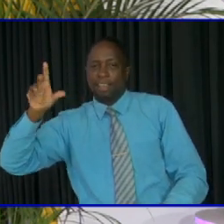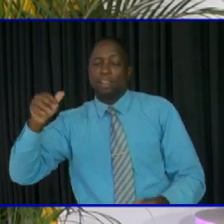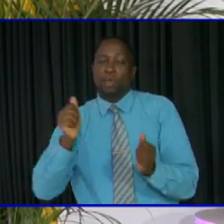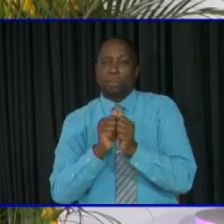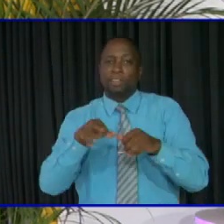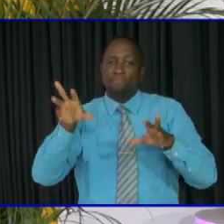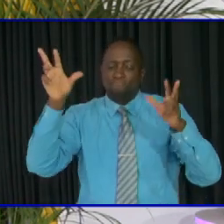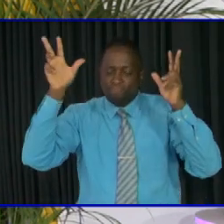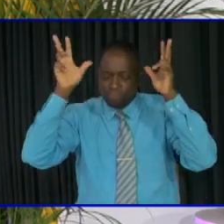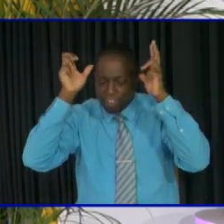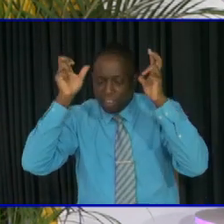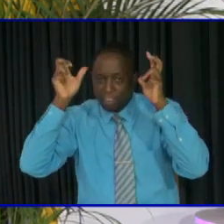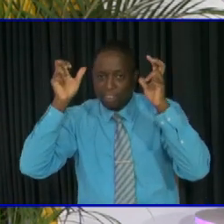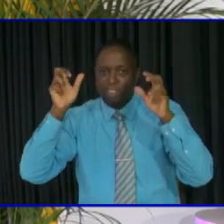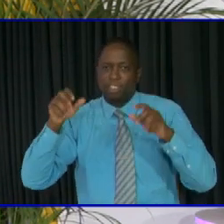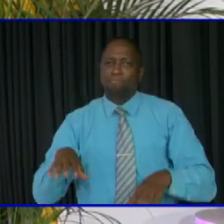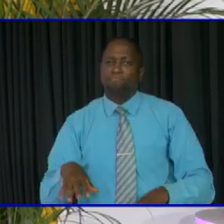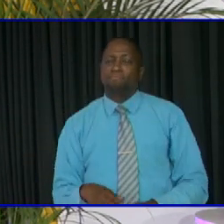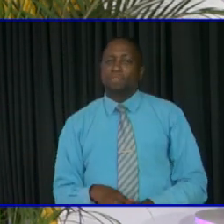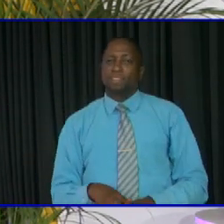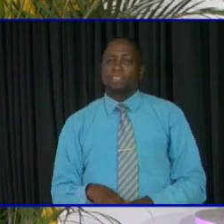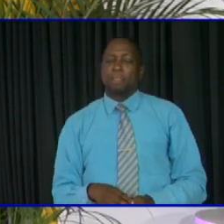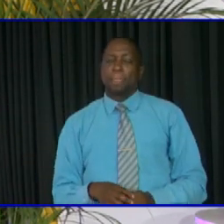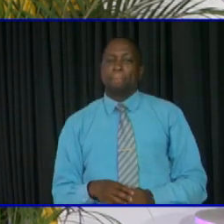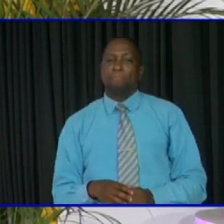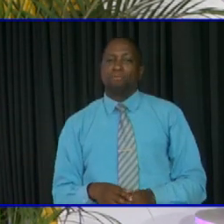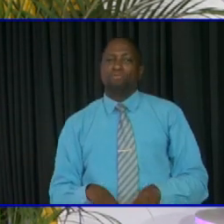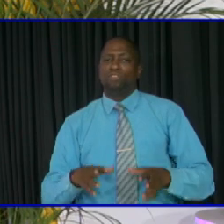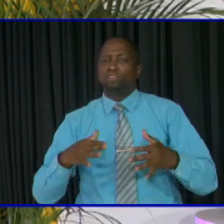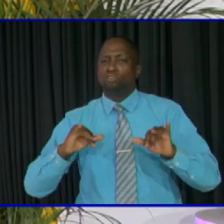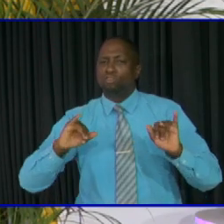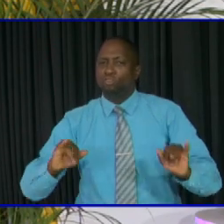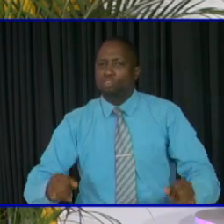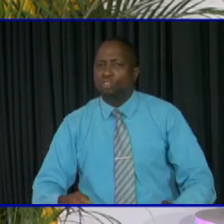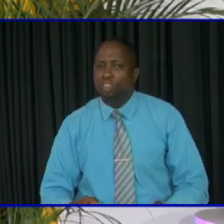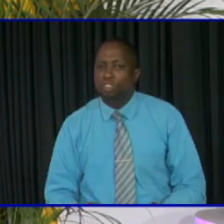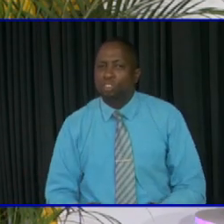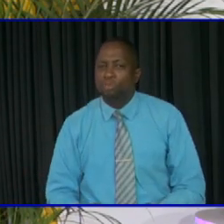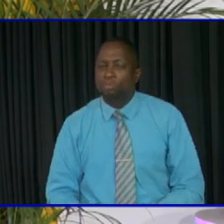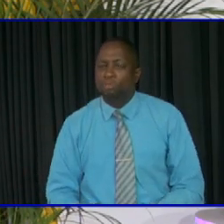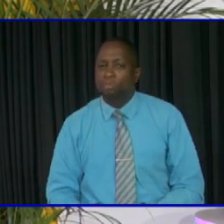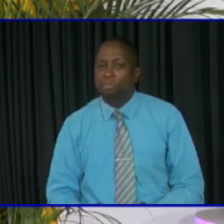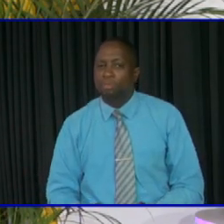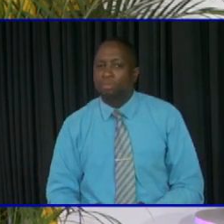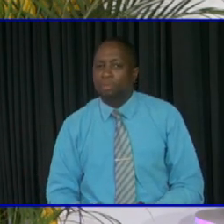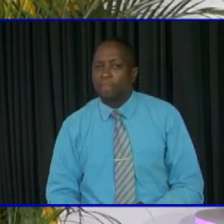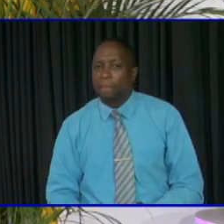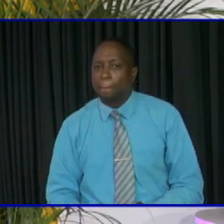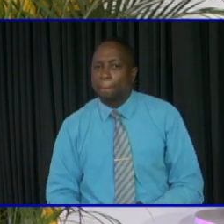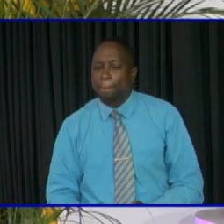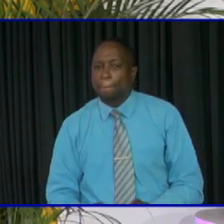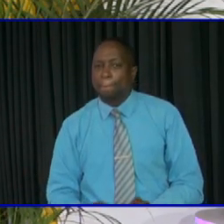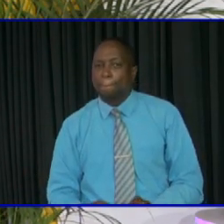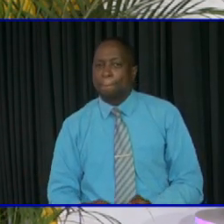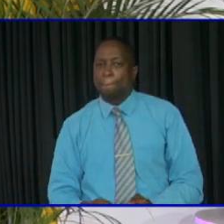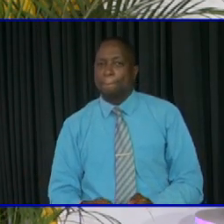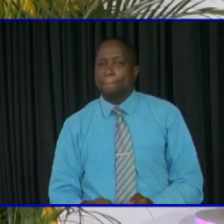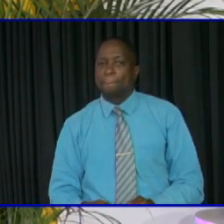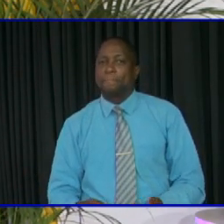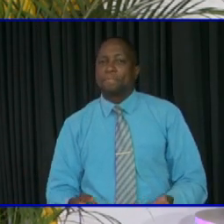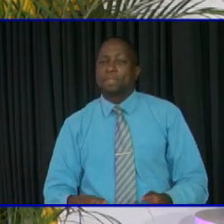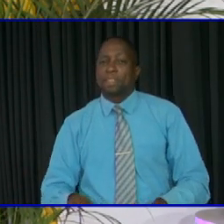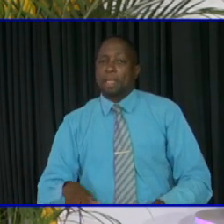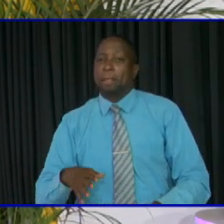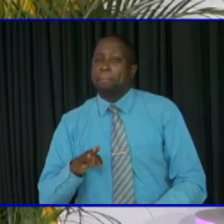So nothing is worth the while. Just move forward as a virgin who is